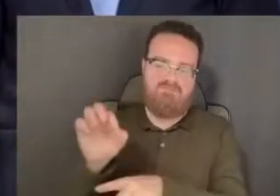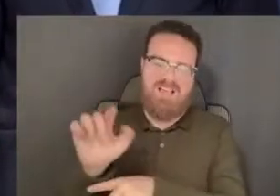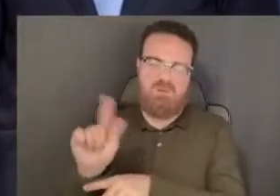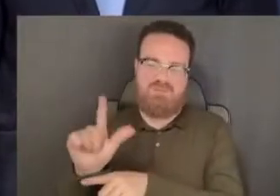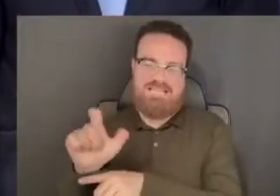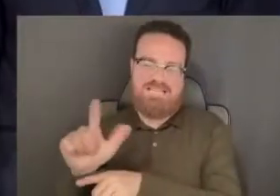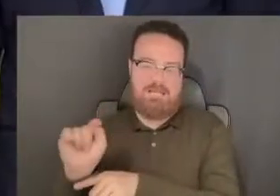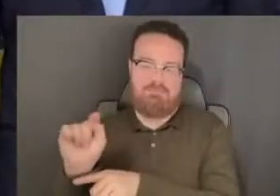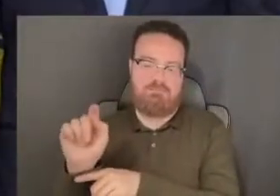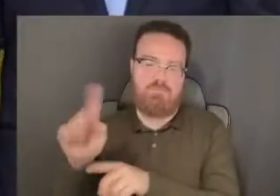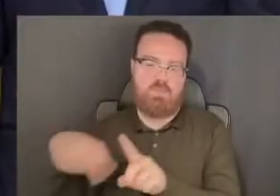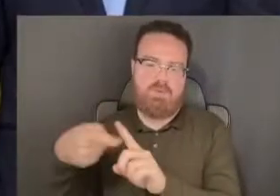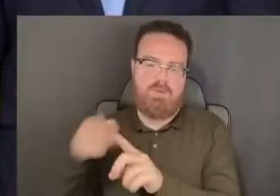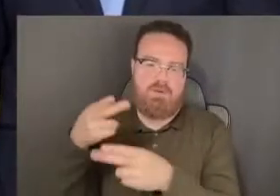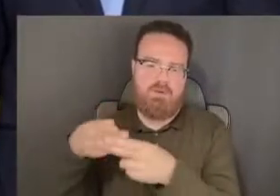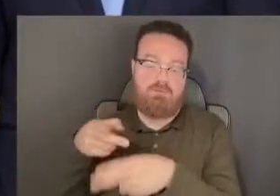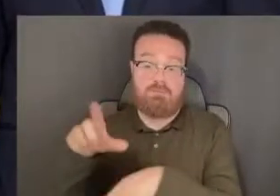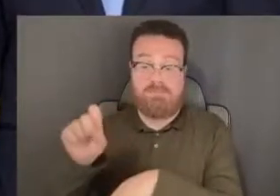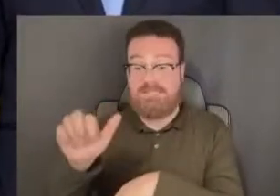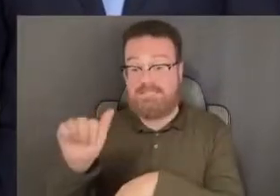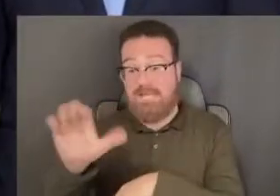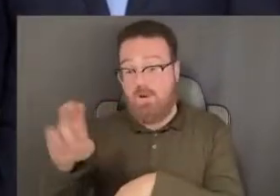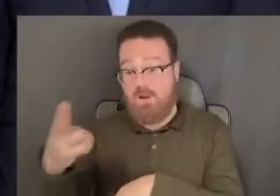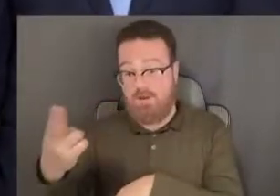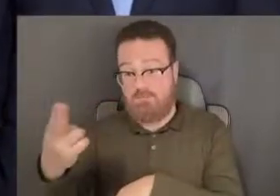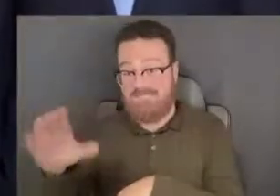Sarah, CNN. Here.